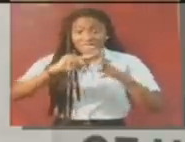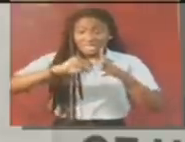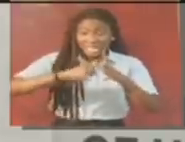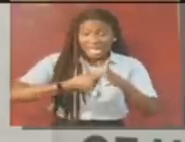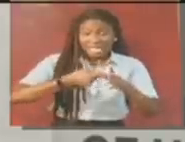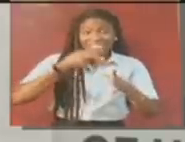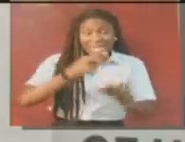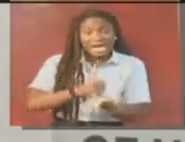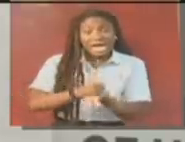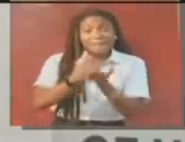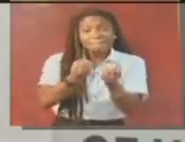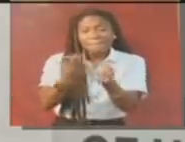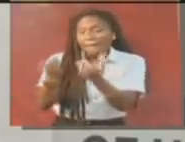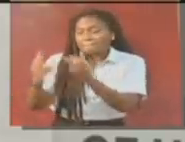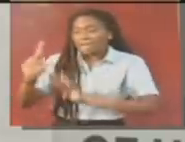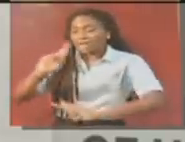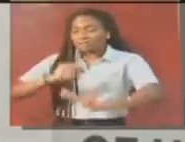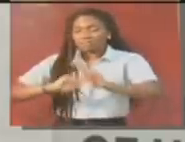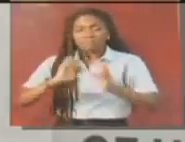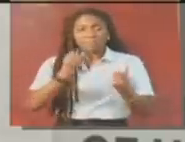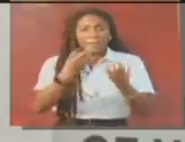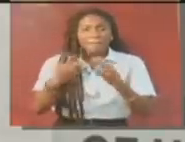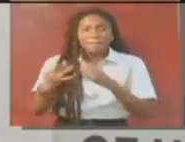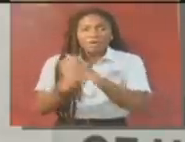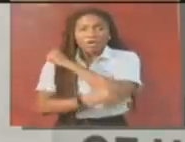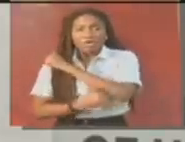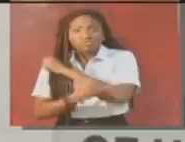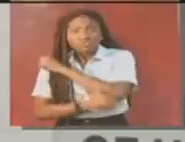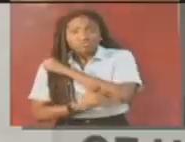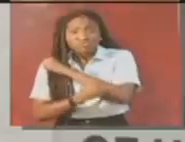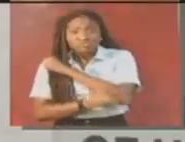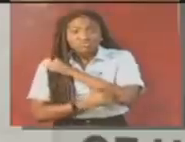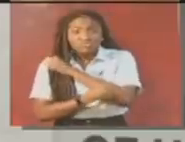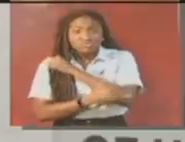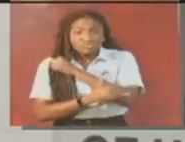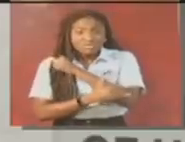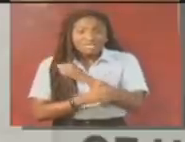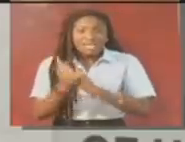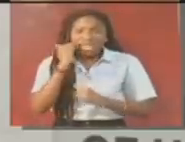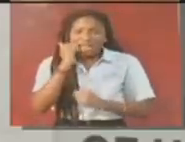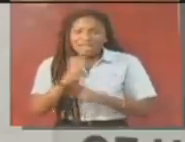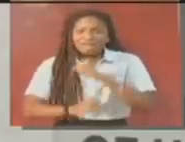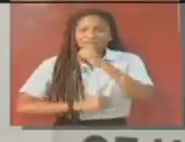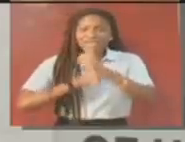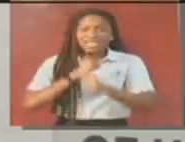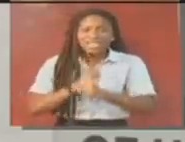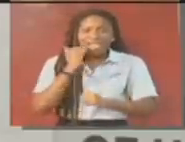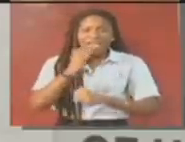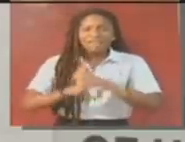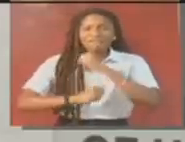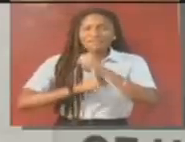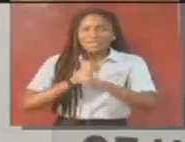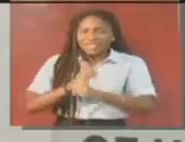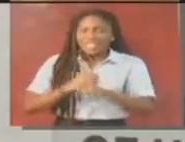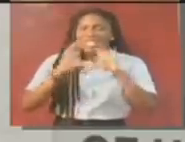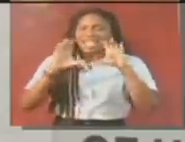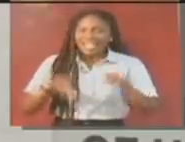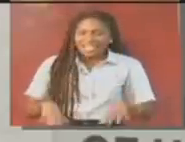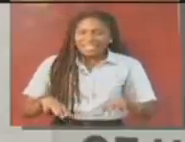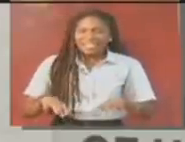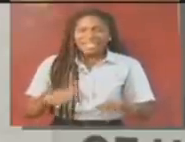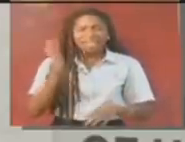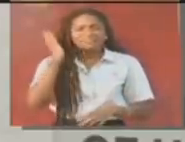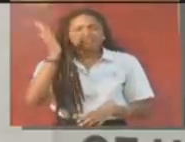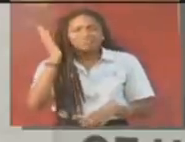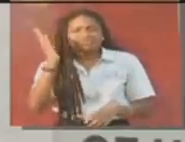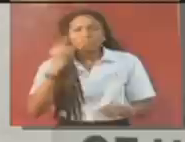immunization in the Americas and has given countries of the Americas a yearly opportunity to highlight the essential work